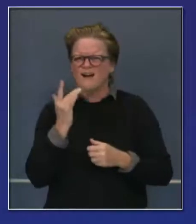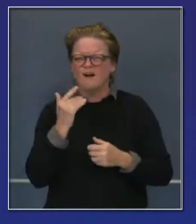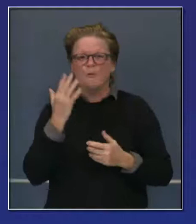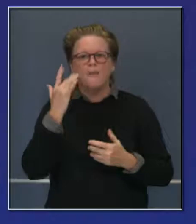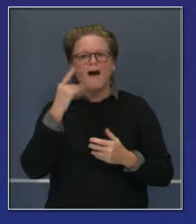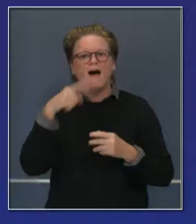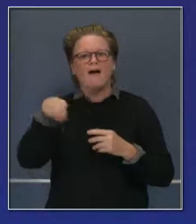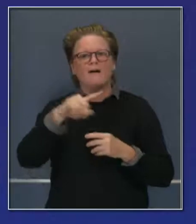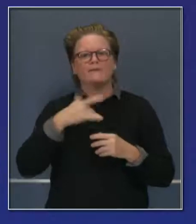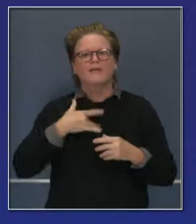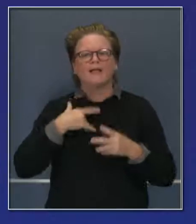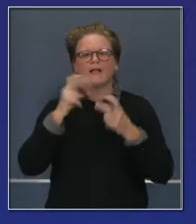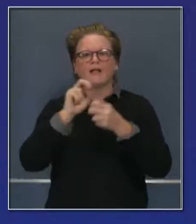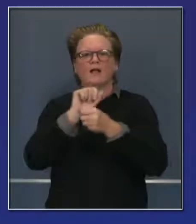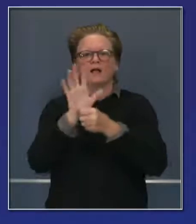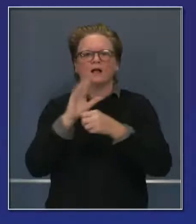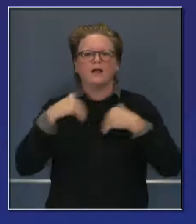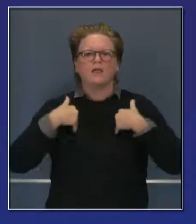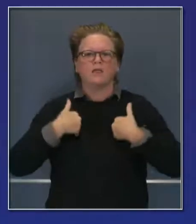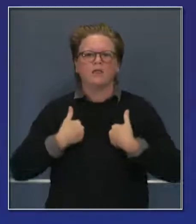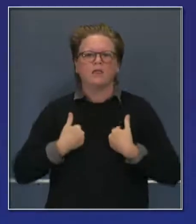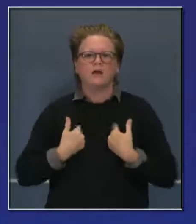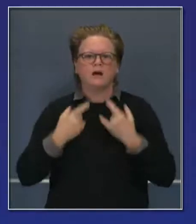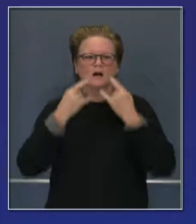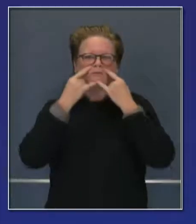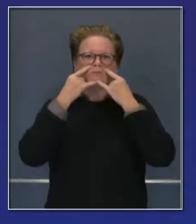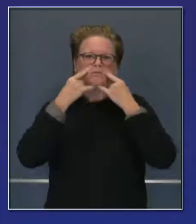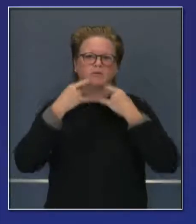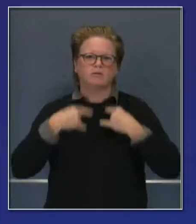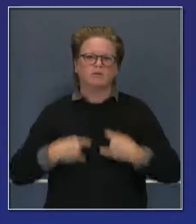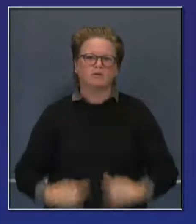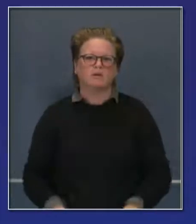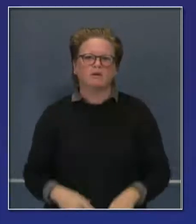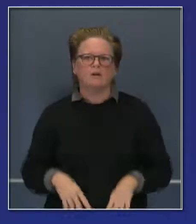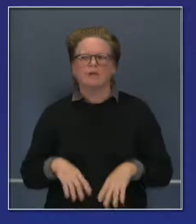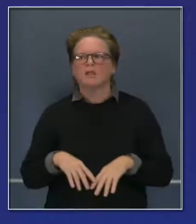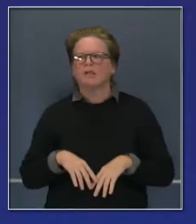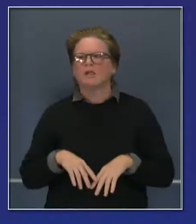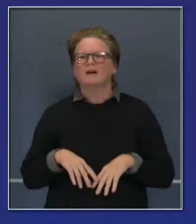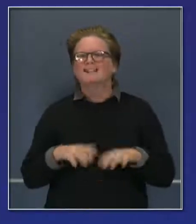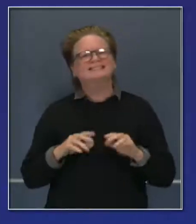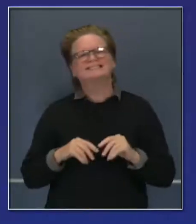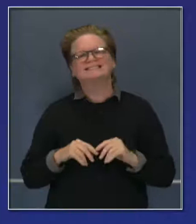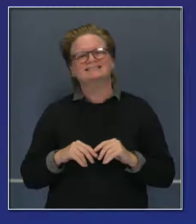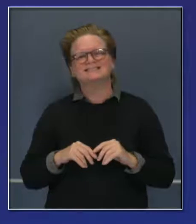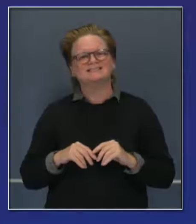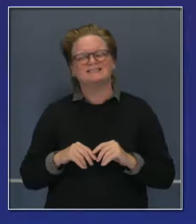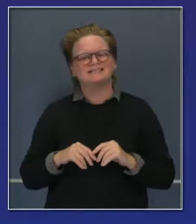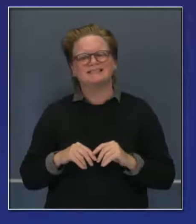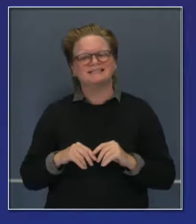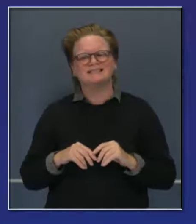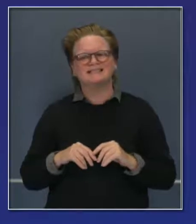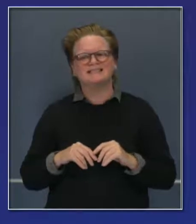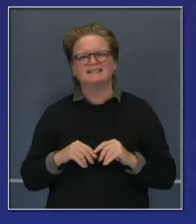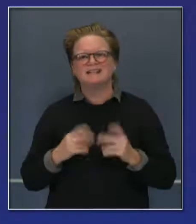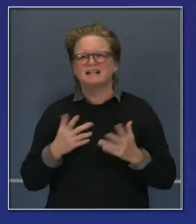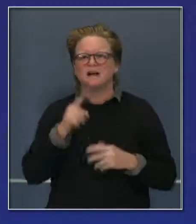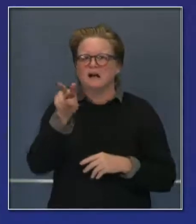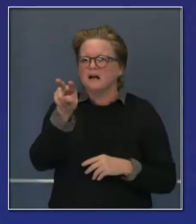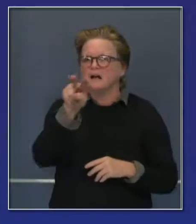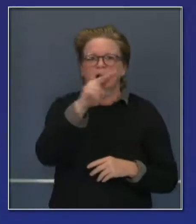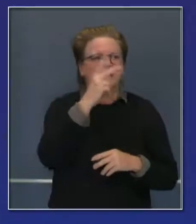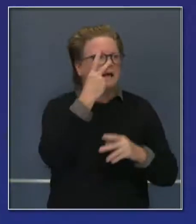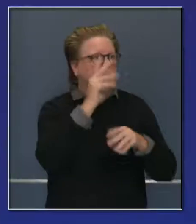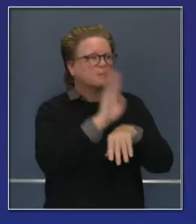get together outside of their household cohorts. They're starting to see businesses reopen, and we're starting again